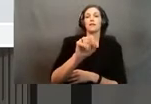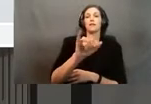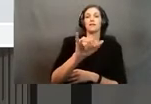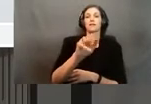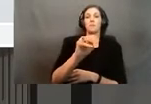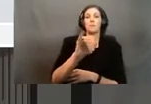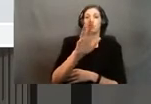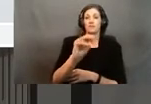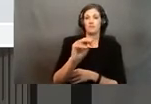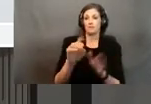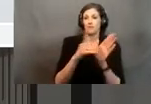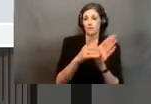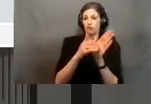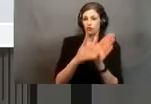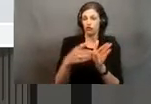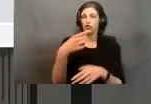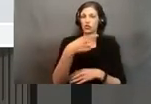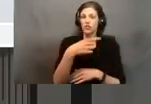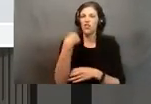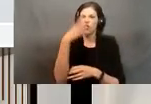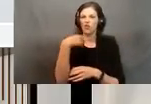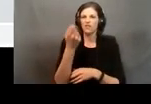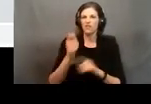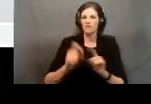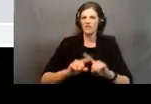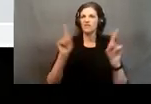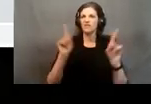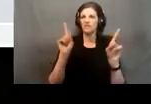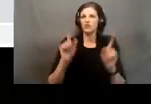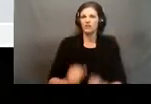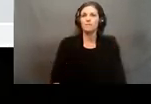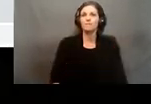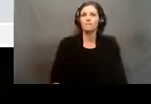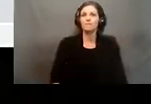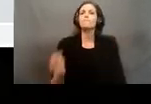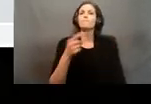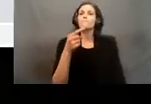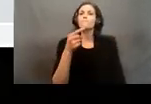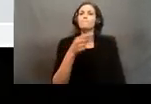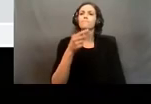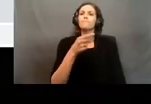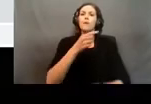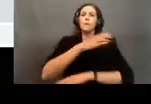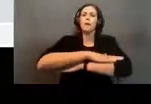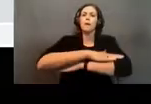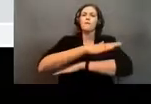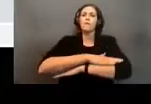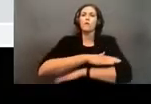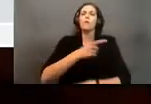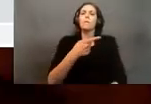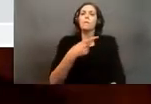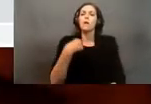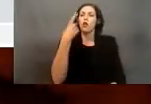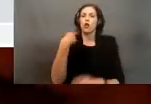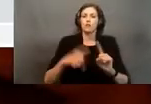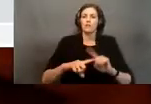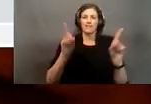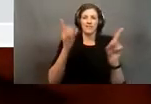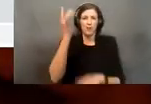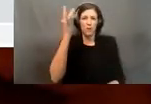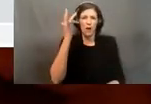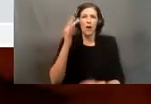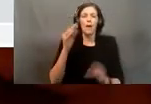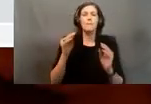and you'll see that it looks a little bit different. The symposium platform is going to look different because it's more